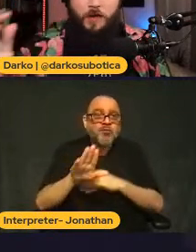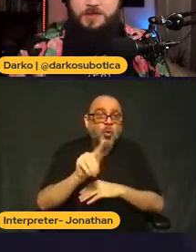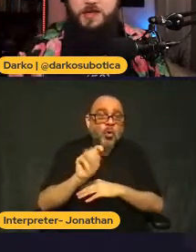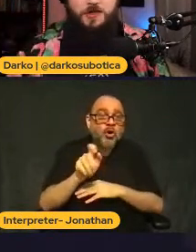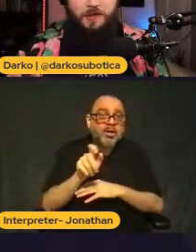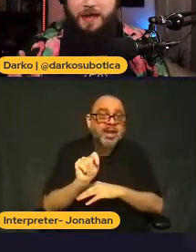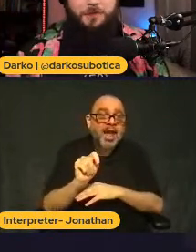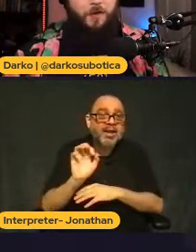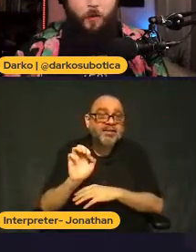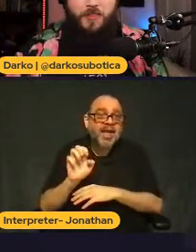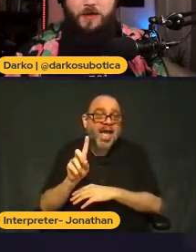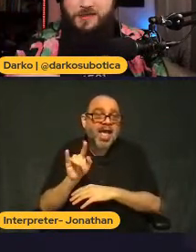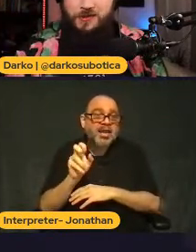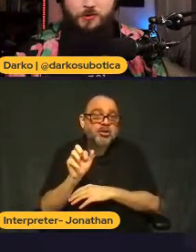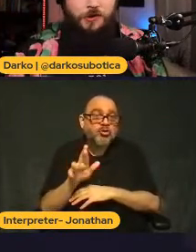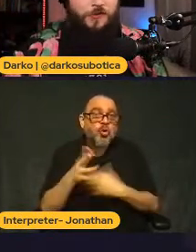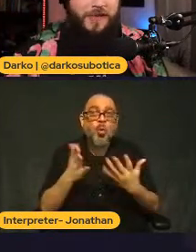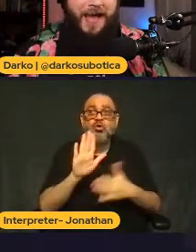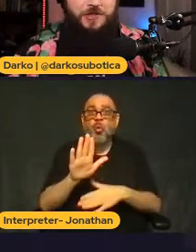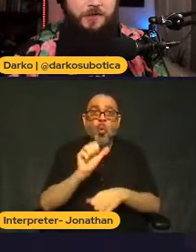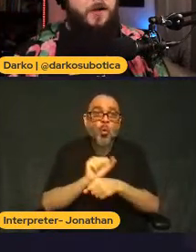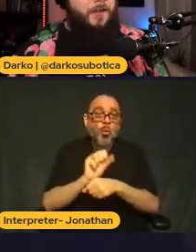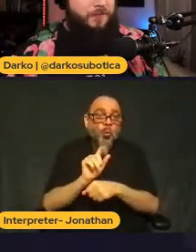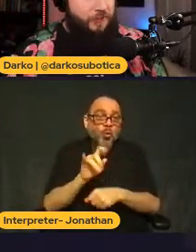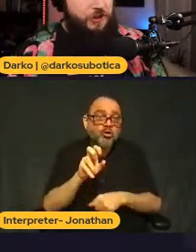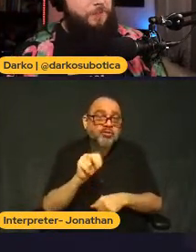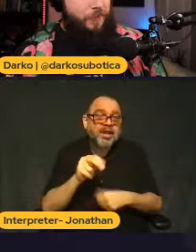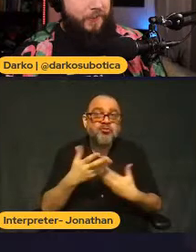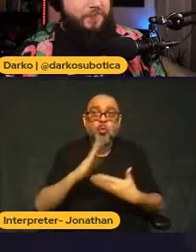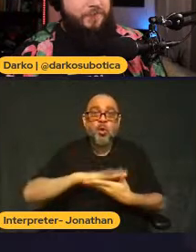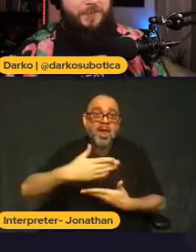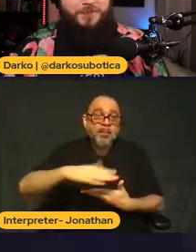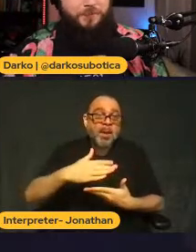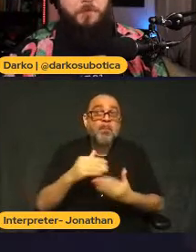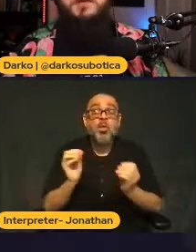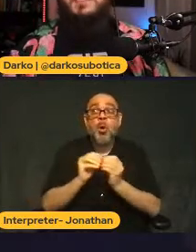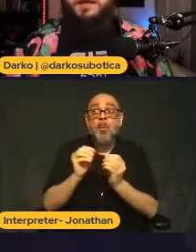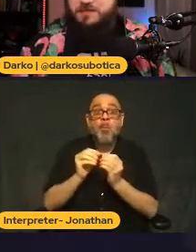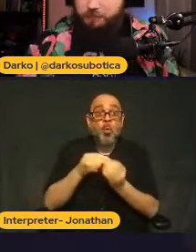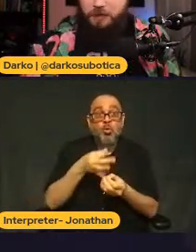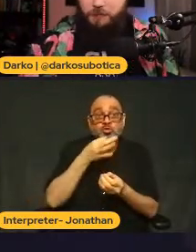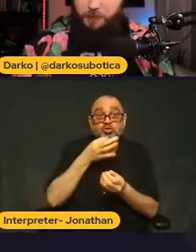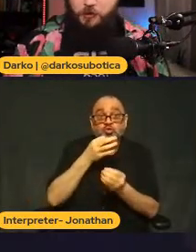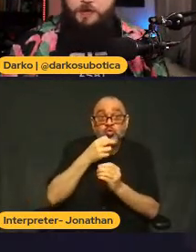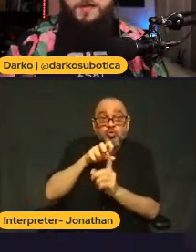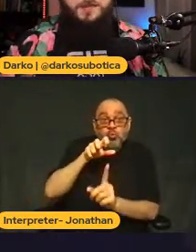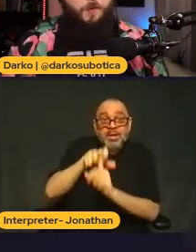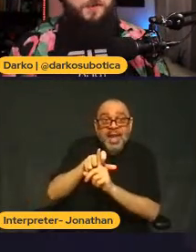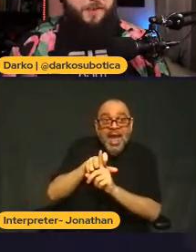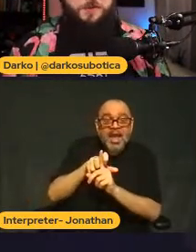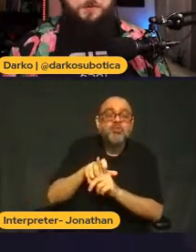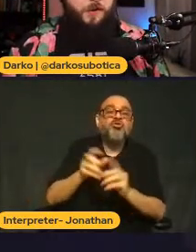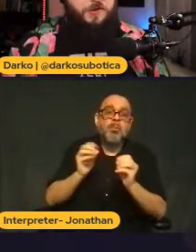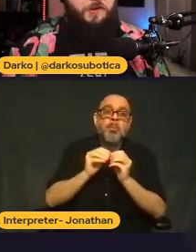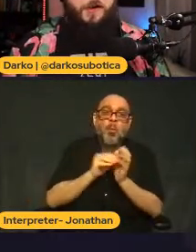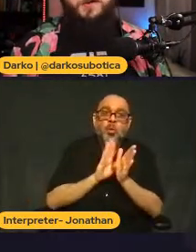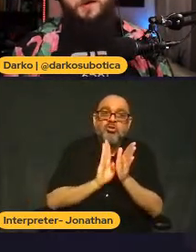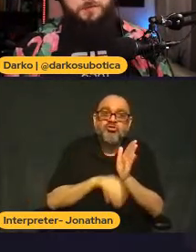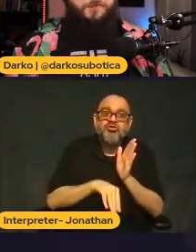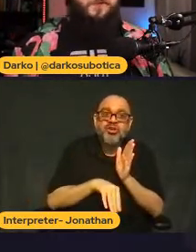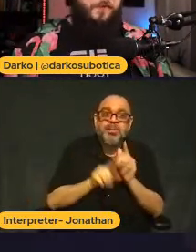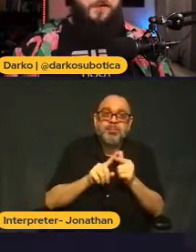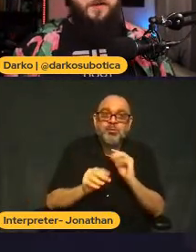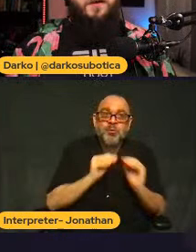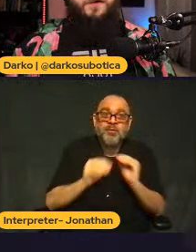whatever workstation, laptop, whatnot, the sooner you catch it, the cheaper it is. the most expensive problem code is the one that enters production and